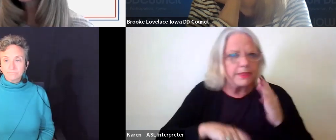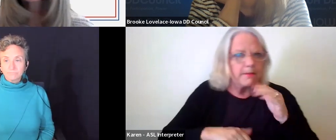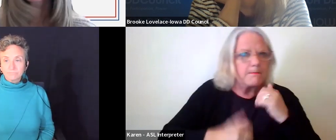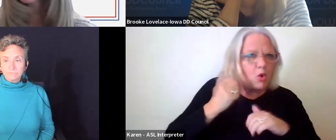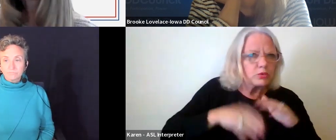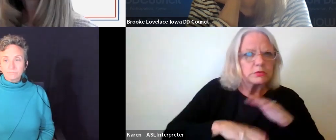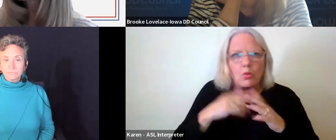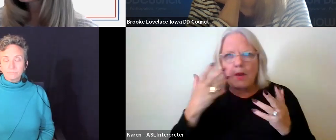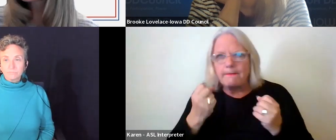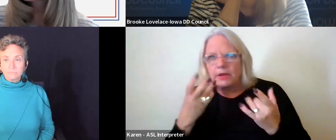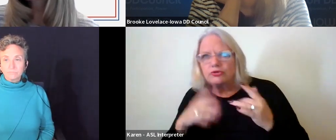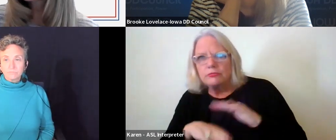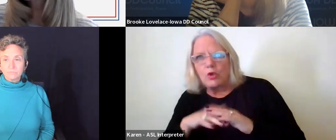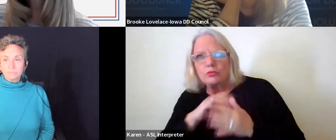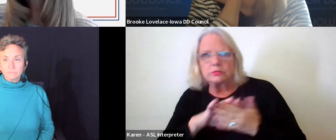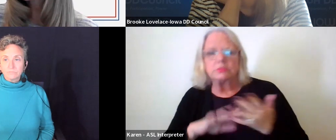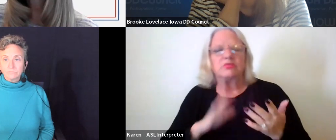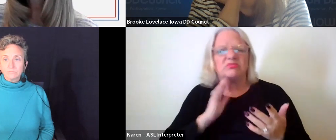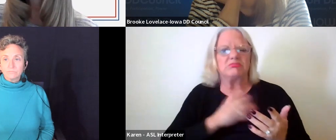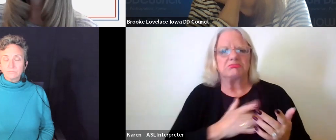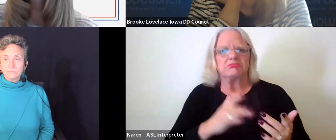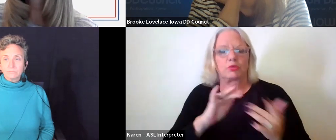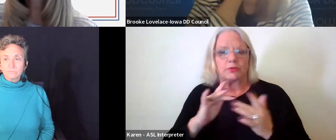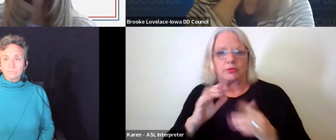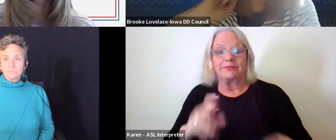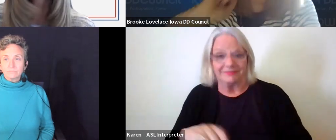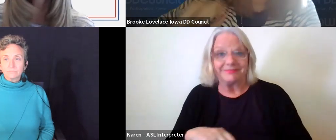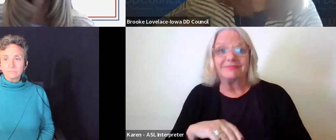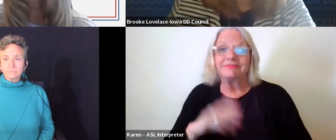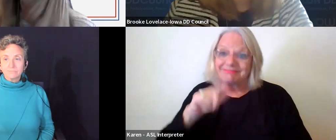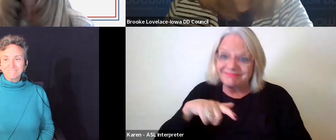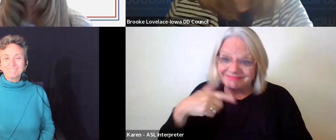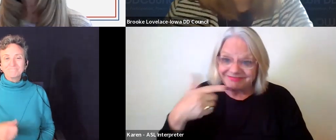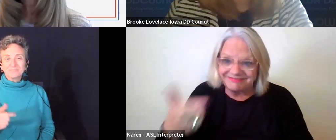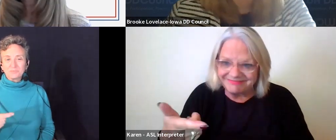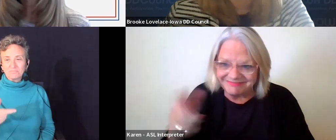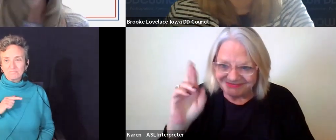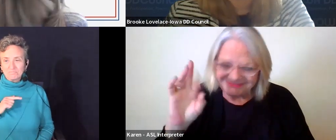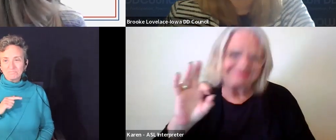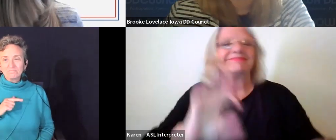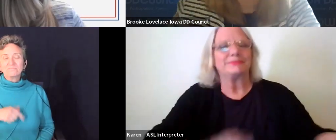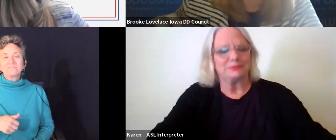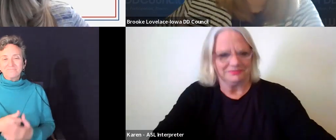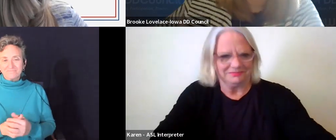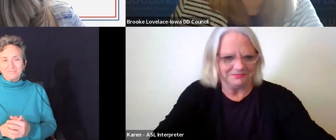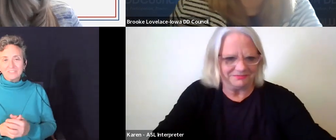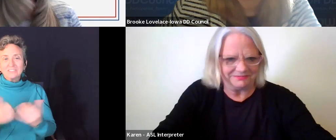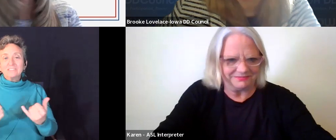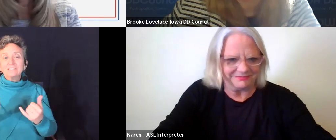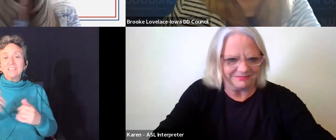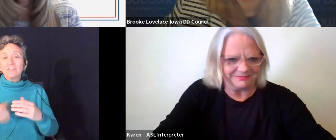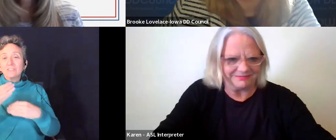I'm going to ask Emily to go ahead and launch the next poll at this point.